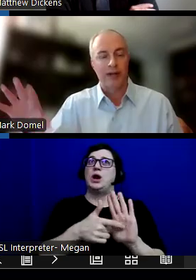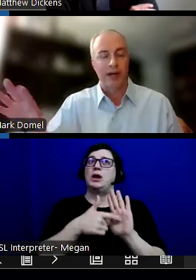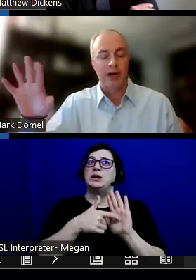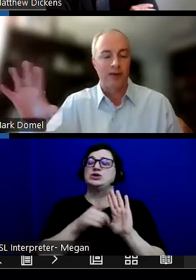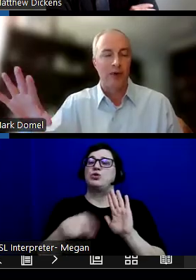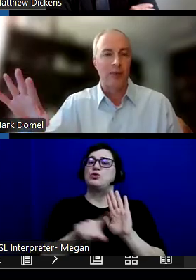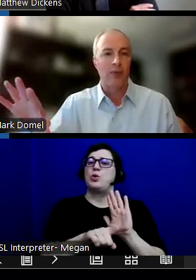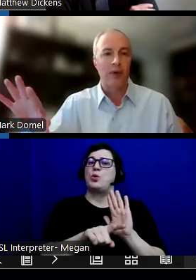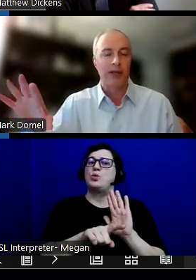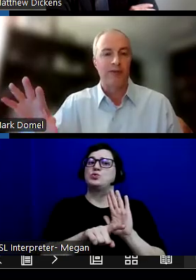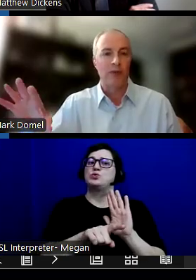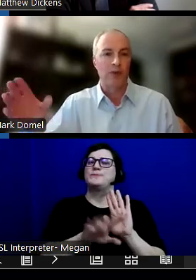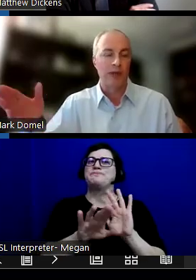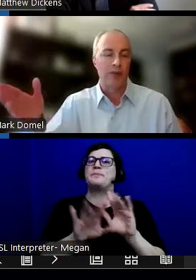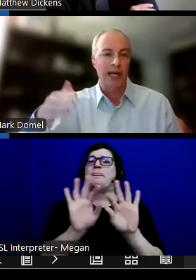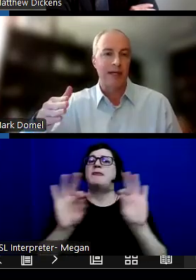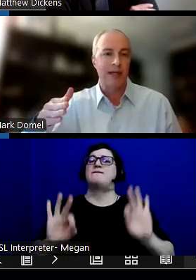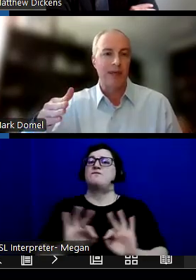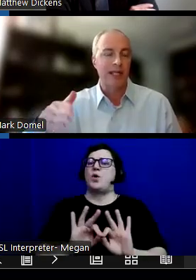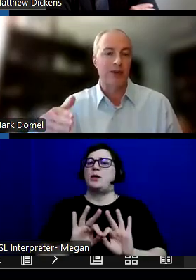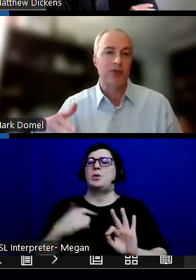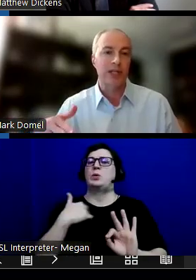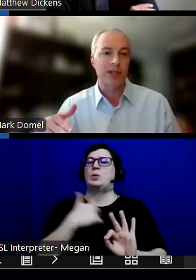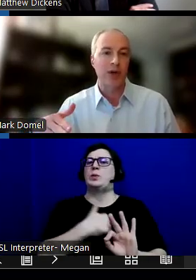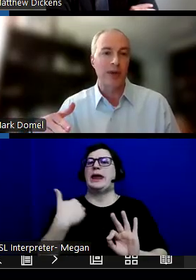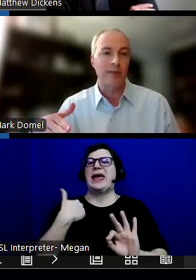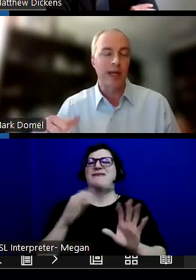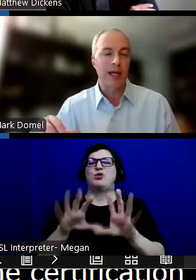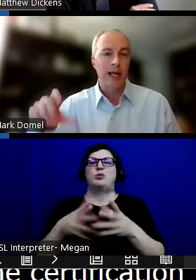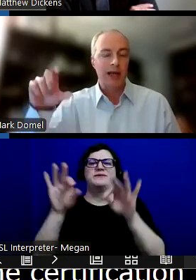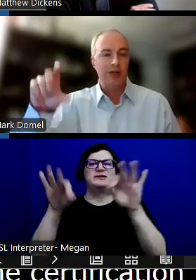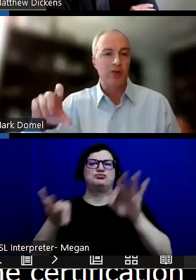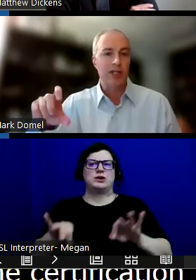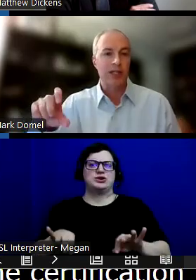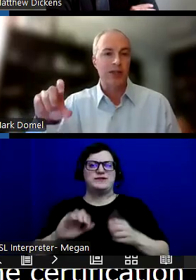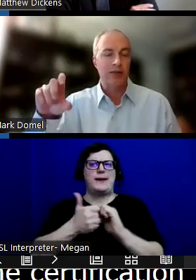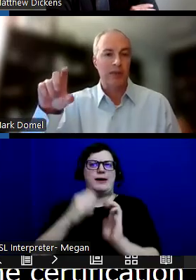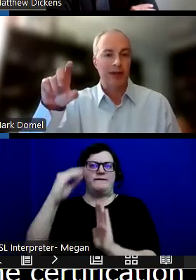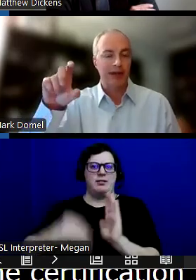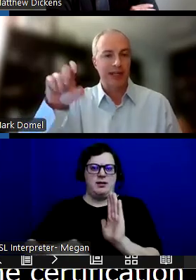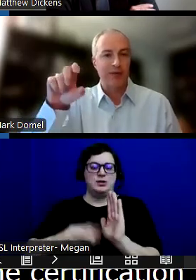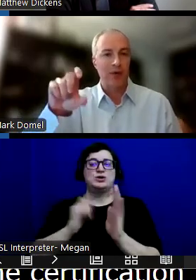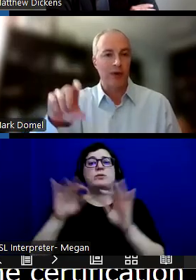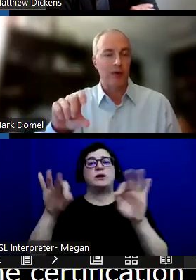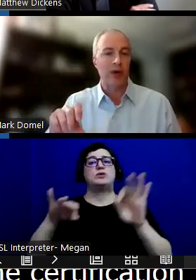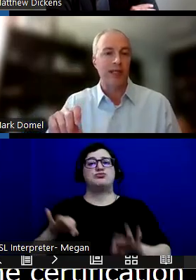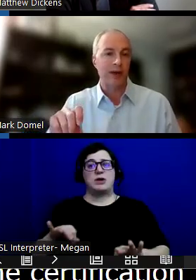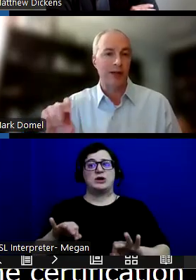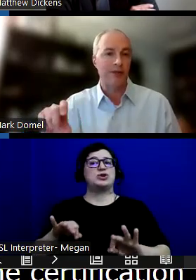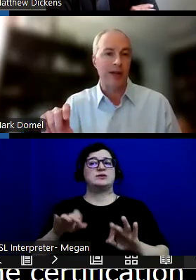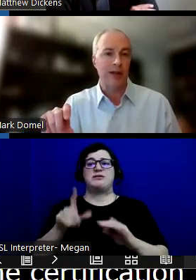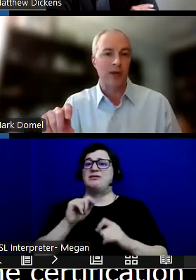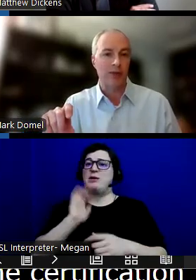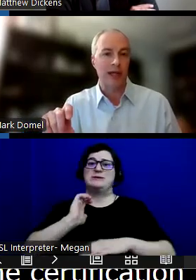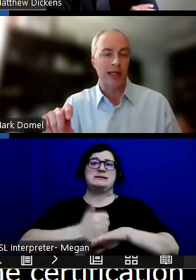transferred on the form. On the form, there, we have a set of instructions that go with it, and the instructions set forth all those criteria